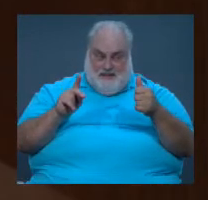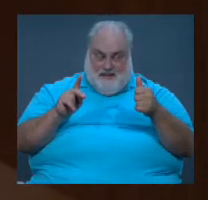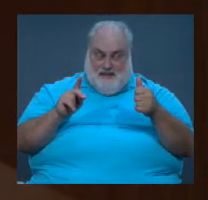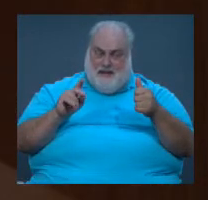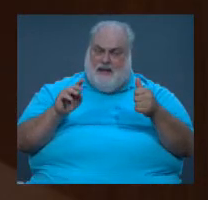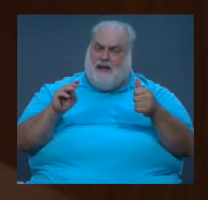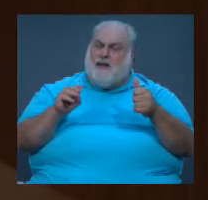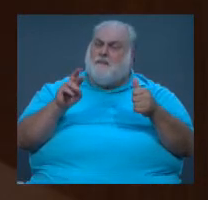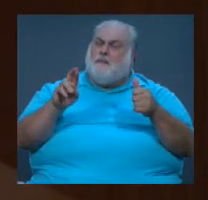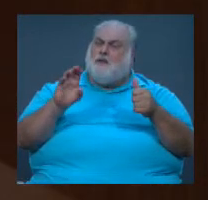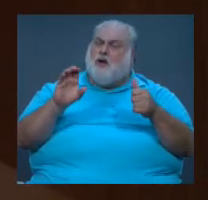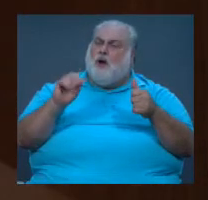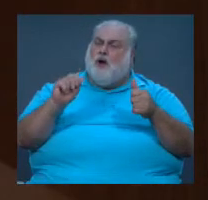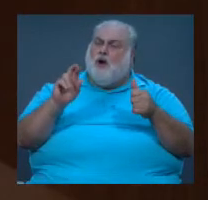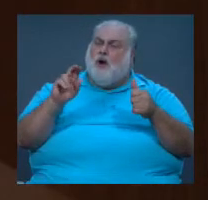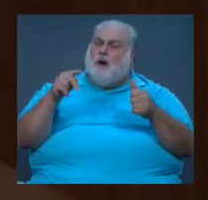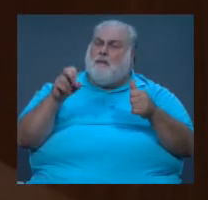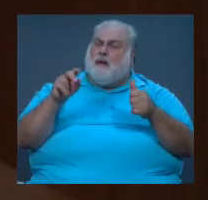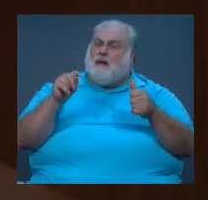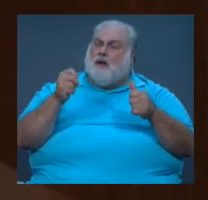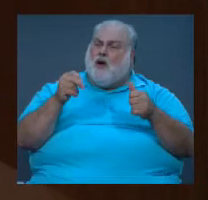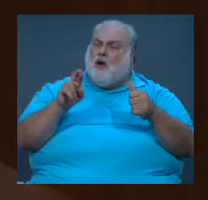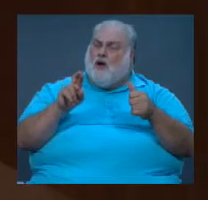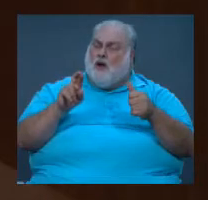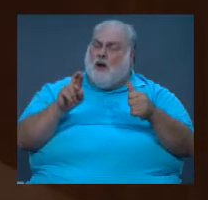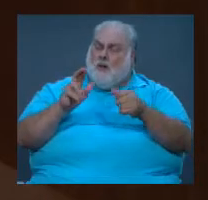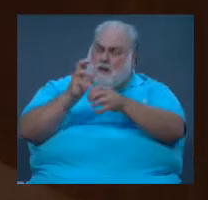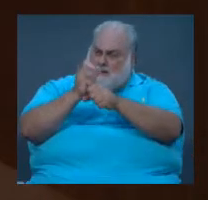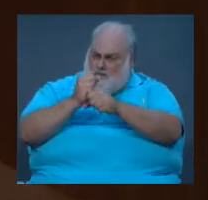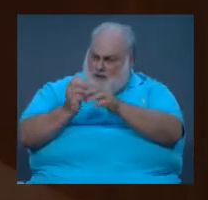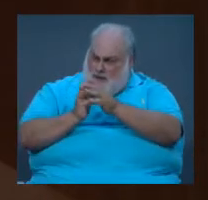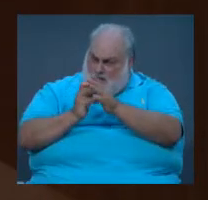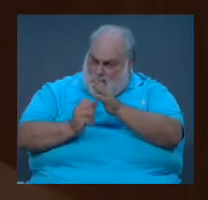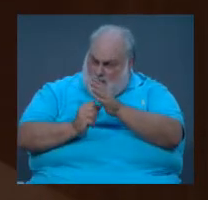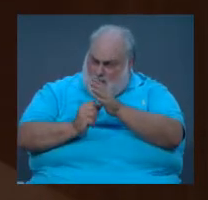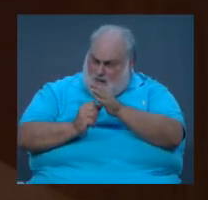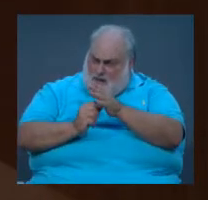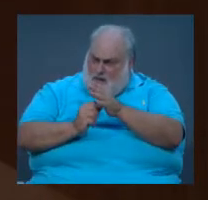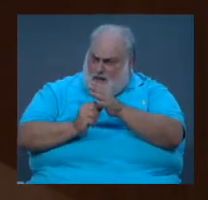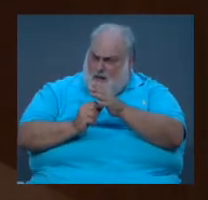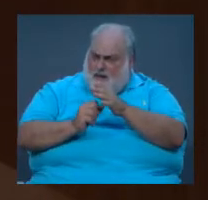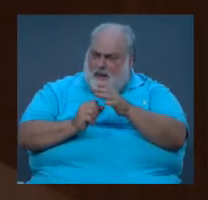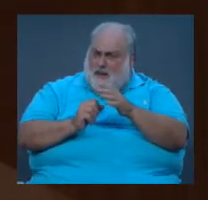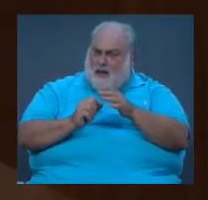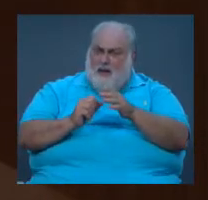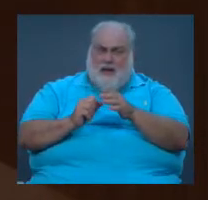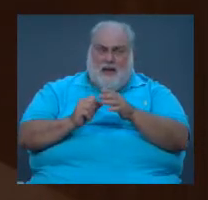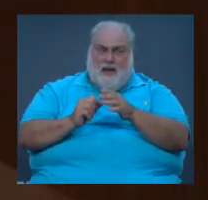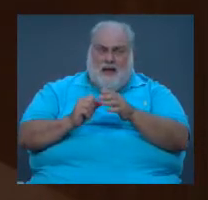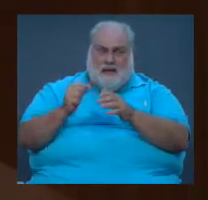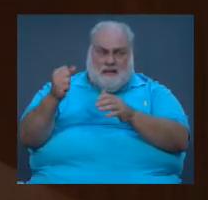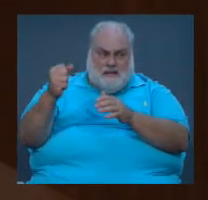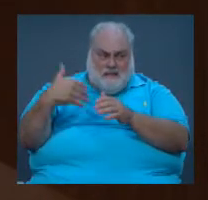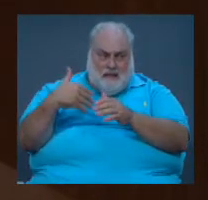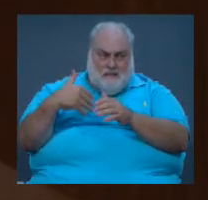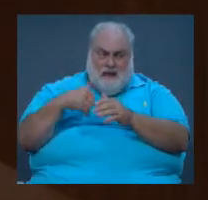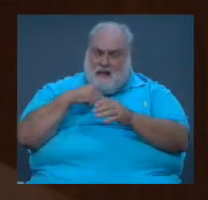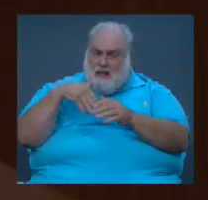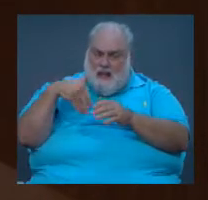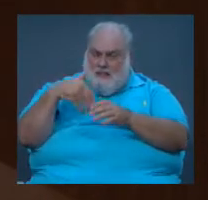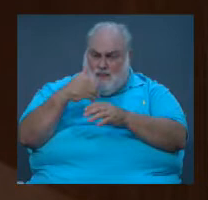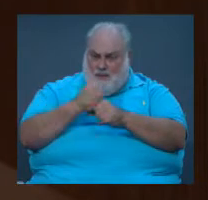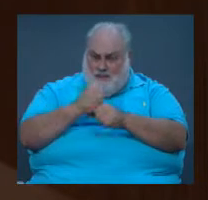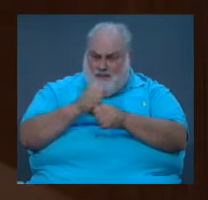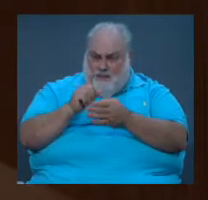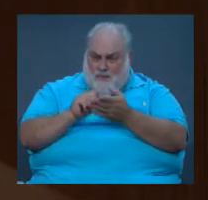Mr. Carpenter, I had asked for a red copy, and I understand Mr. Turner sent it to me today, but I have not got my